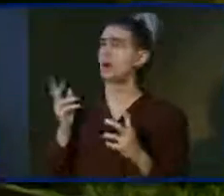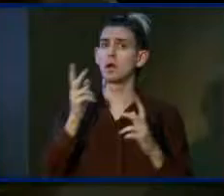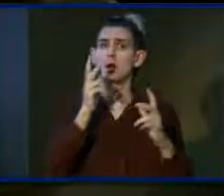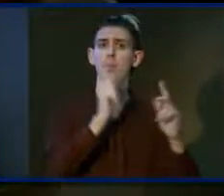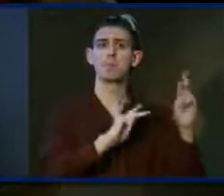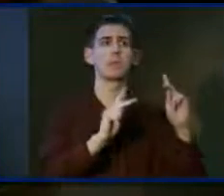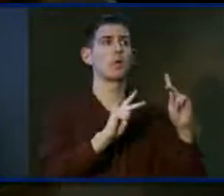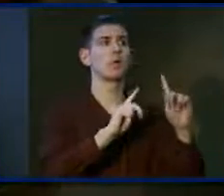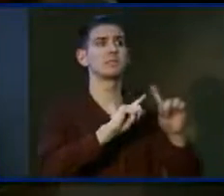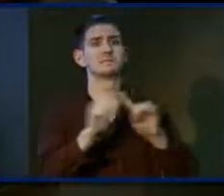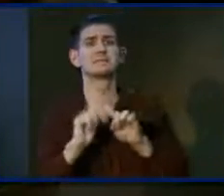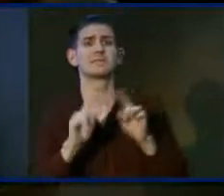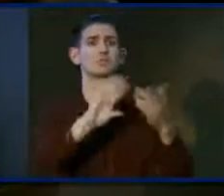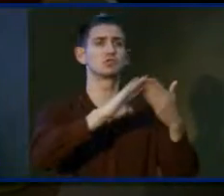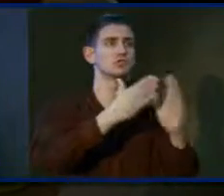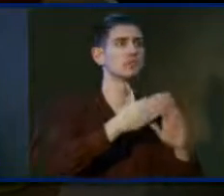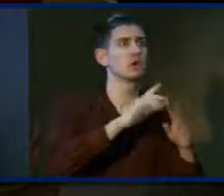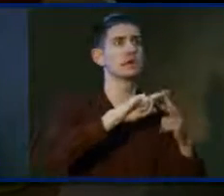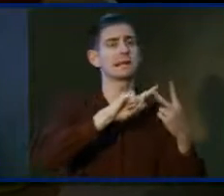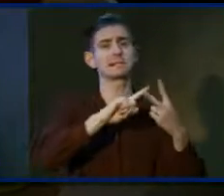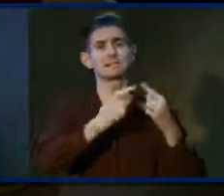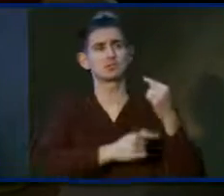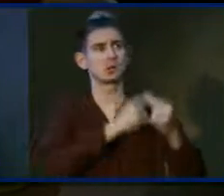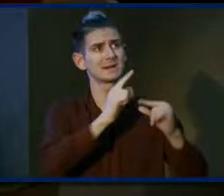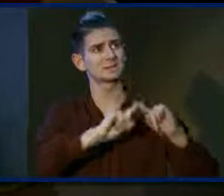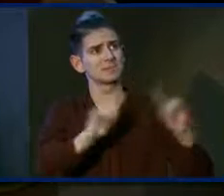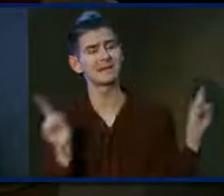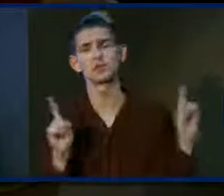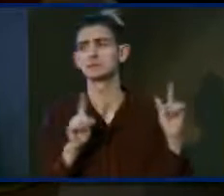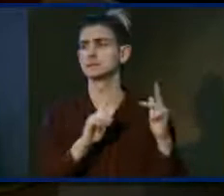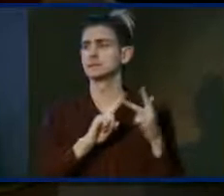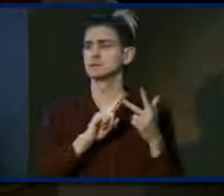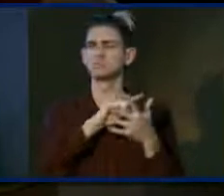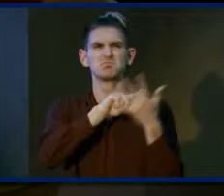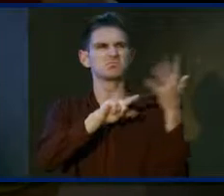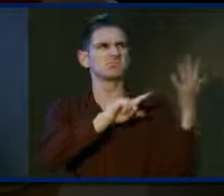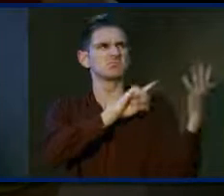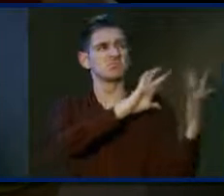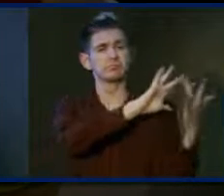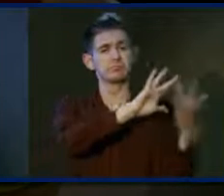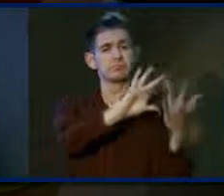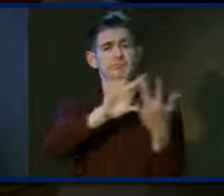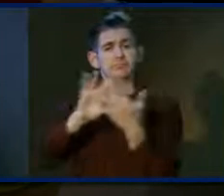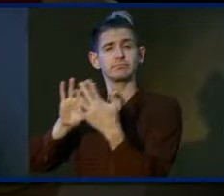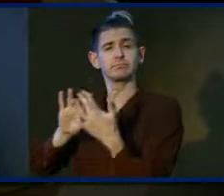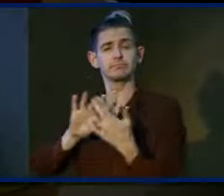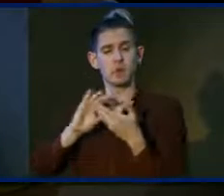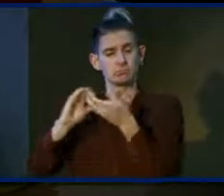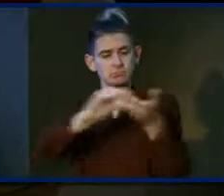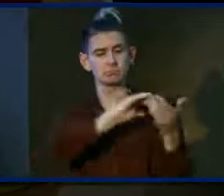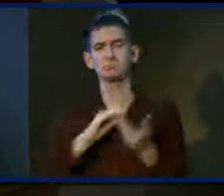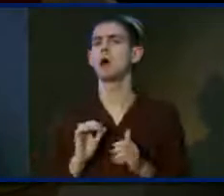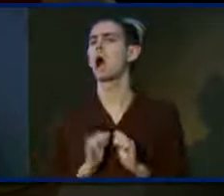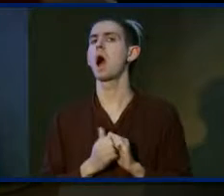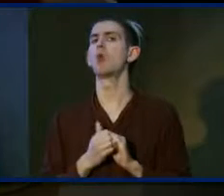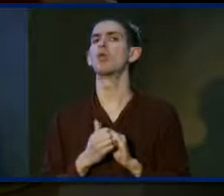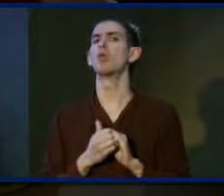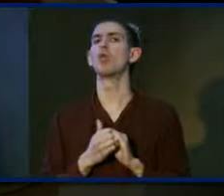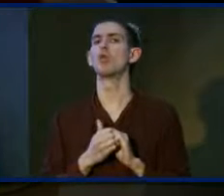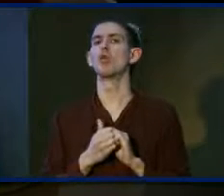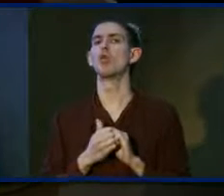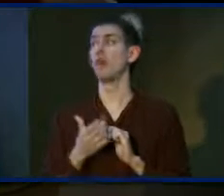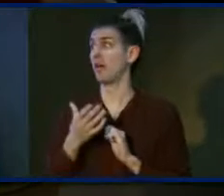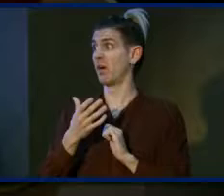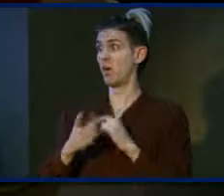sector, cross generation? Of course, a lot of these are bigger than this room, but how we reach people like across the aisle? Now, it can mean